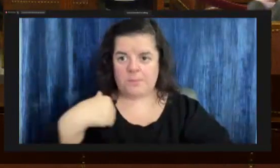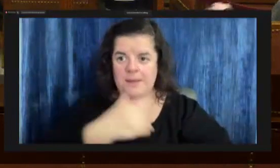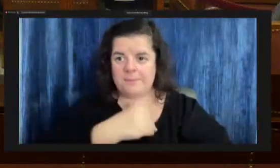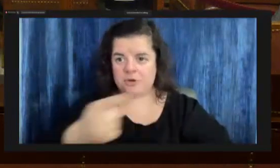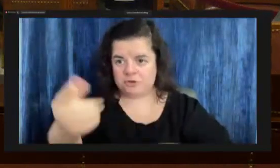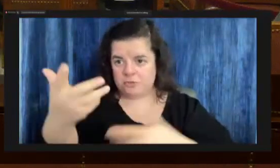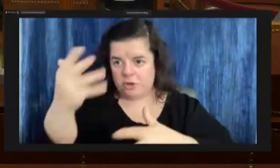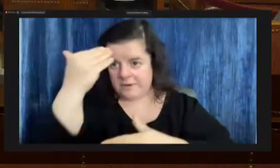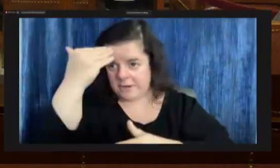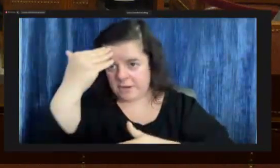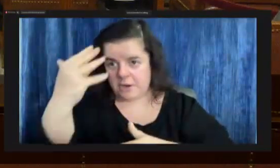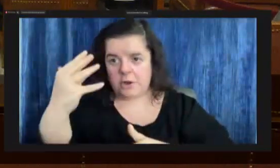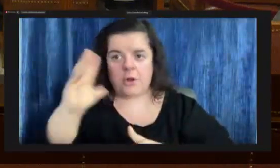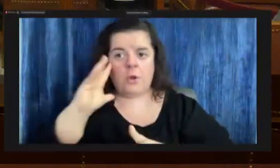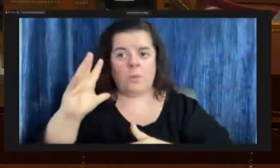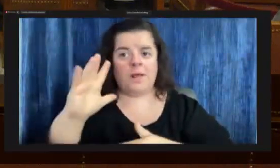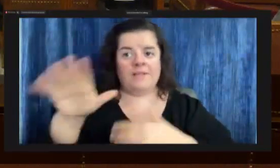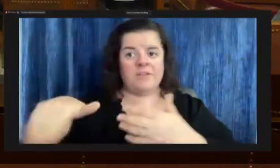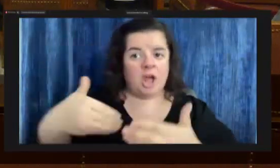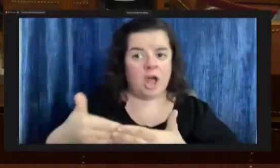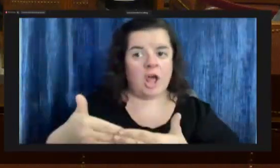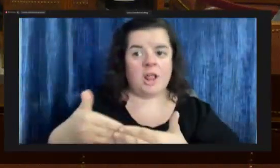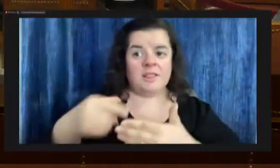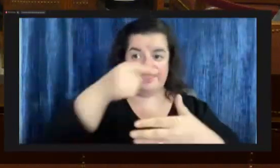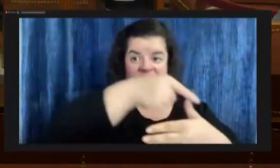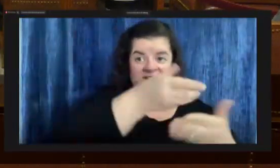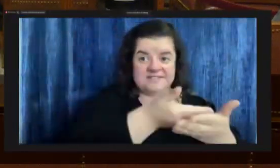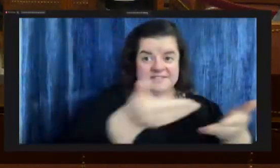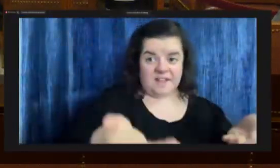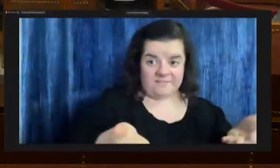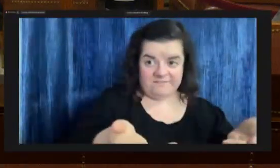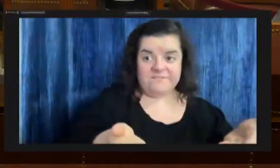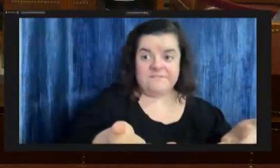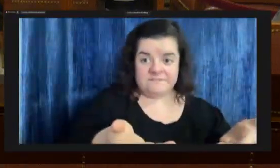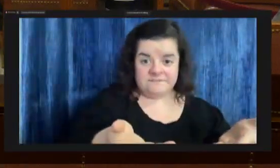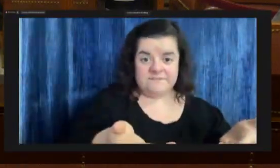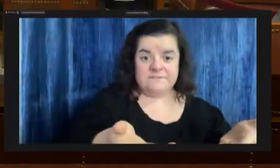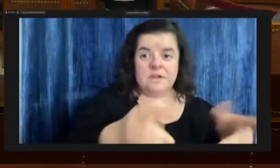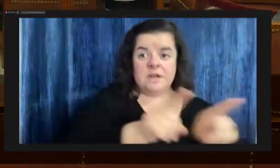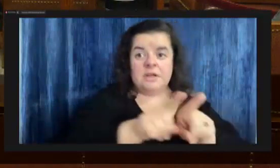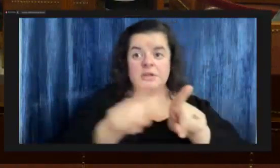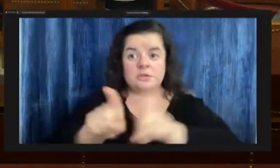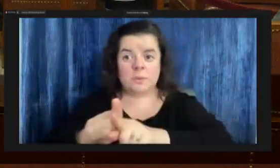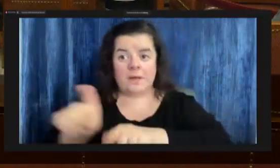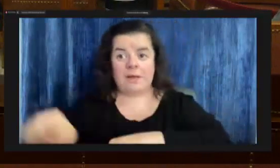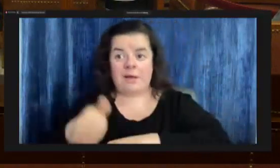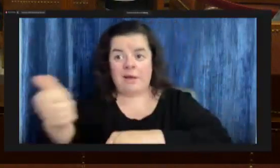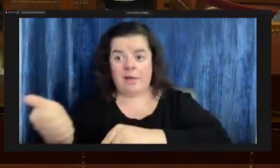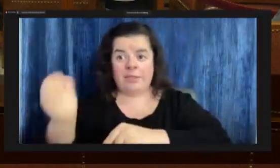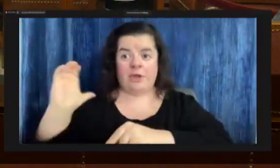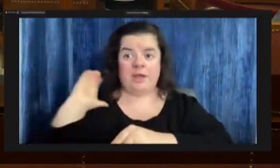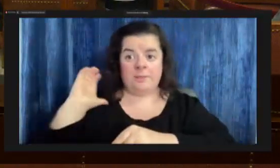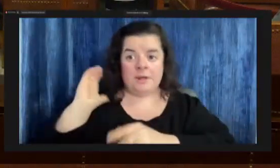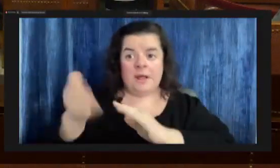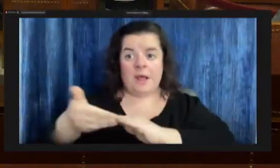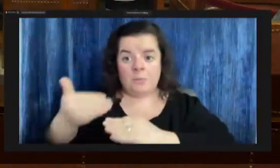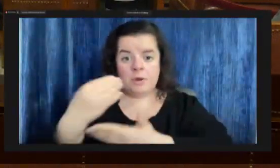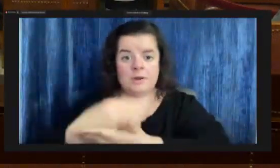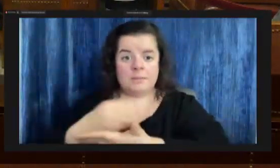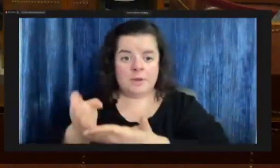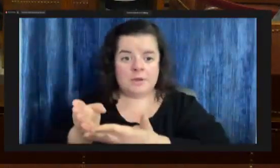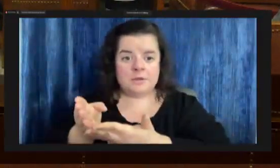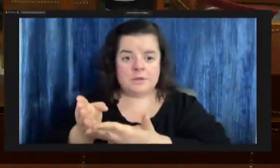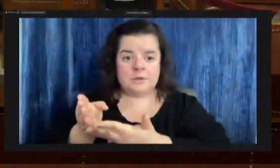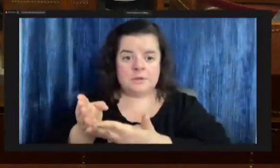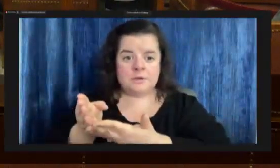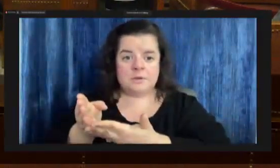long. Because we've got all this stuff, as well as other capital and operating budget amendments that